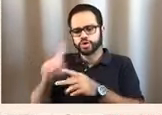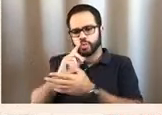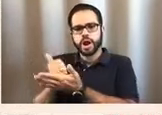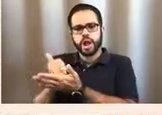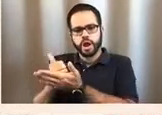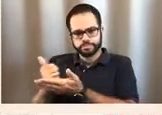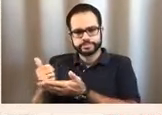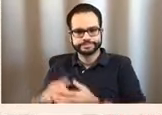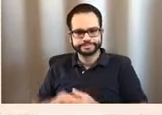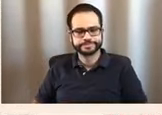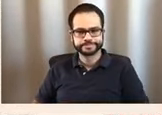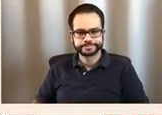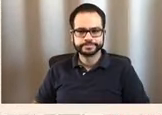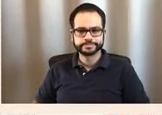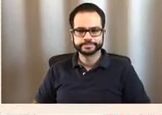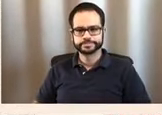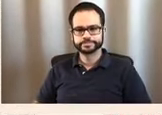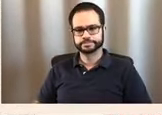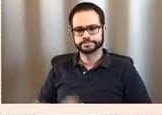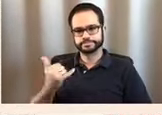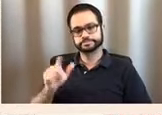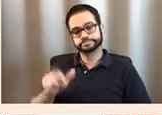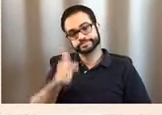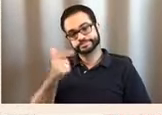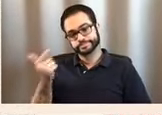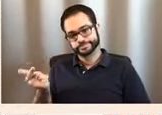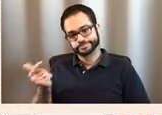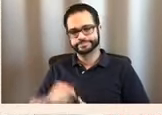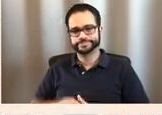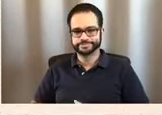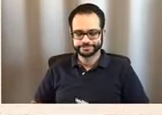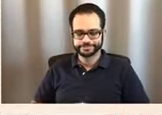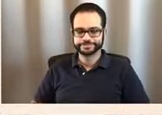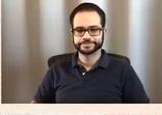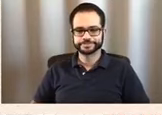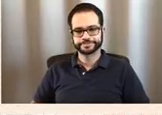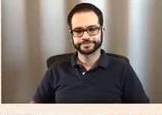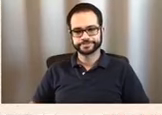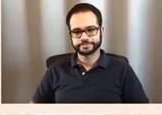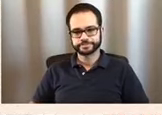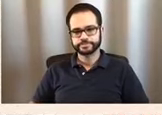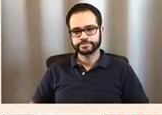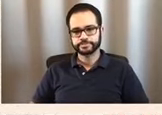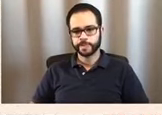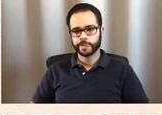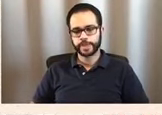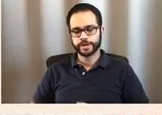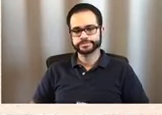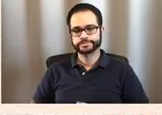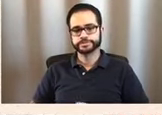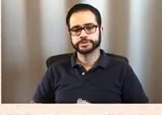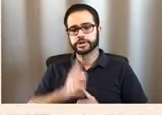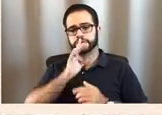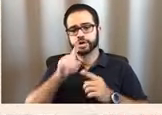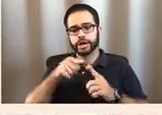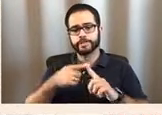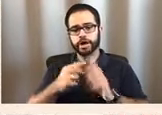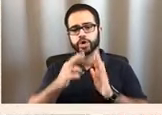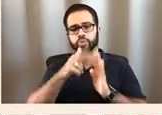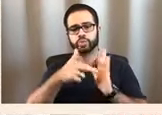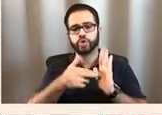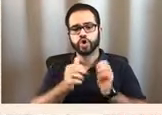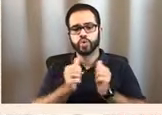So Kirsten, it's your turn again. Thank you. Now I'd like to tell you about the role of APD for phase